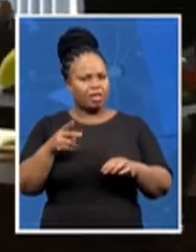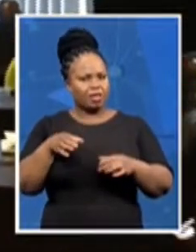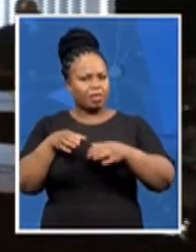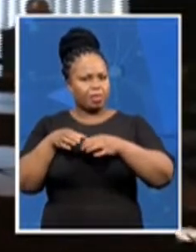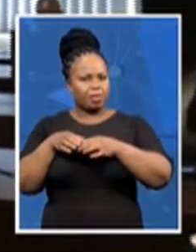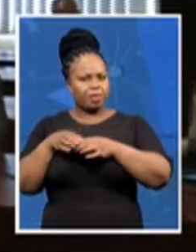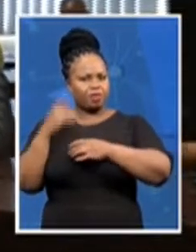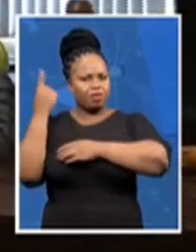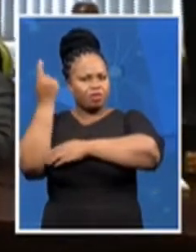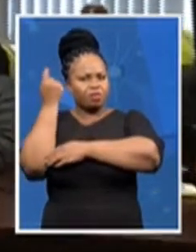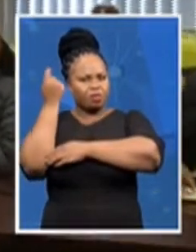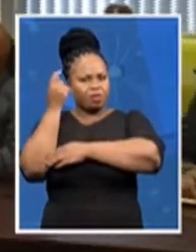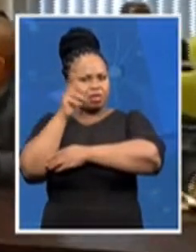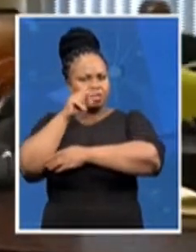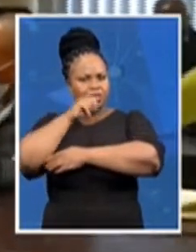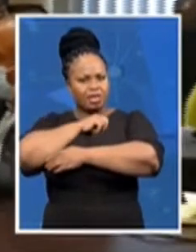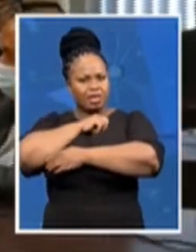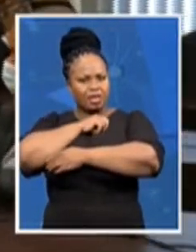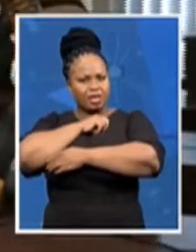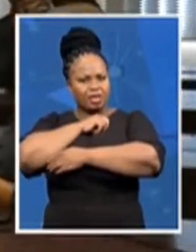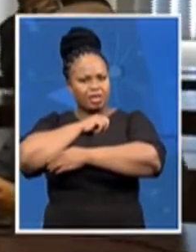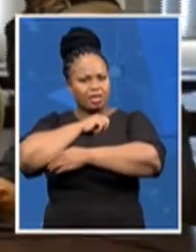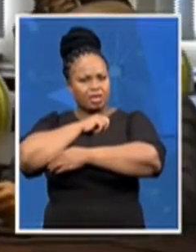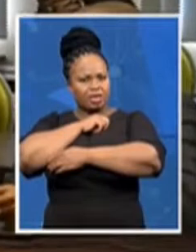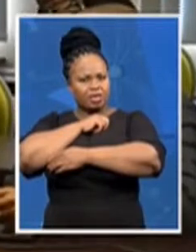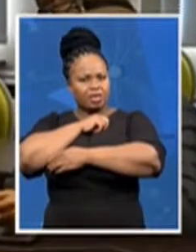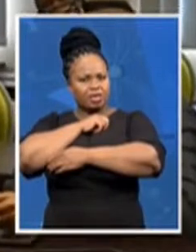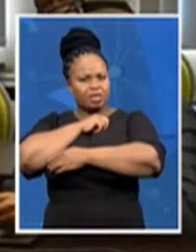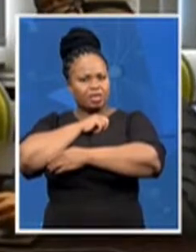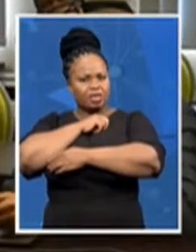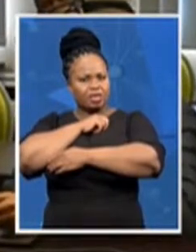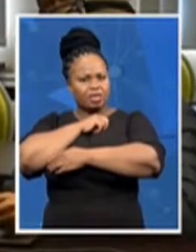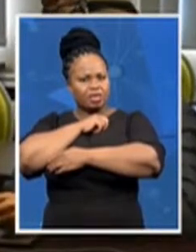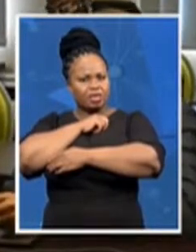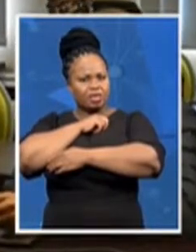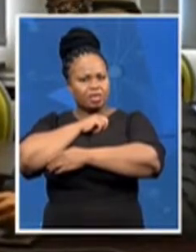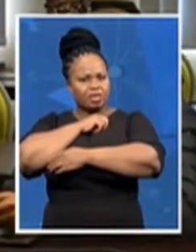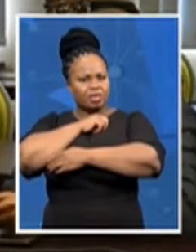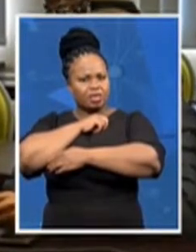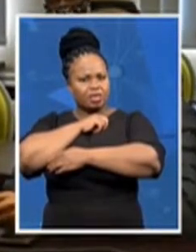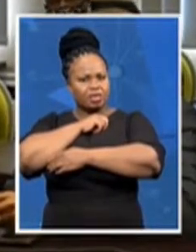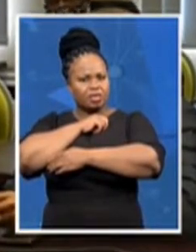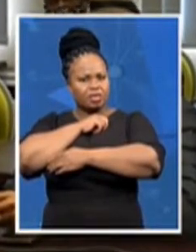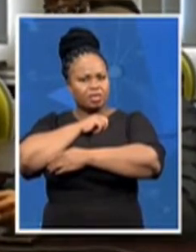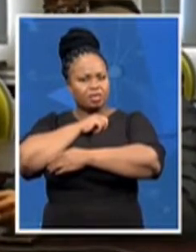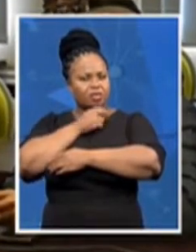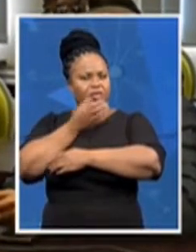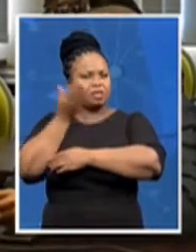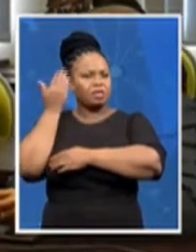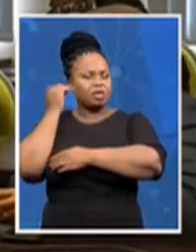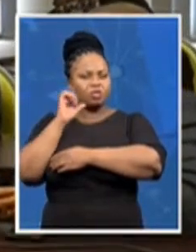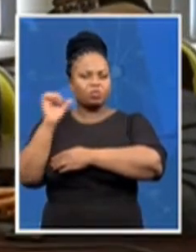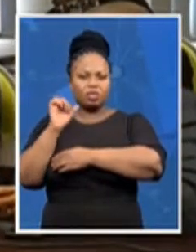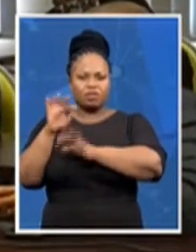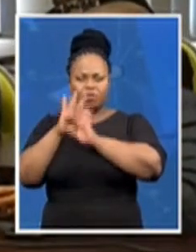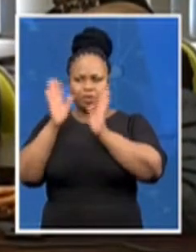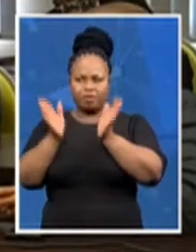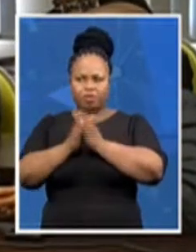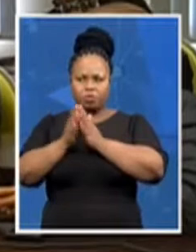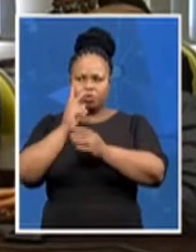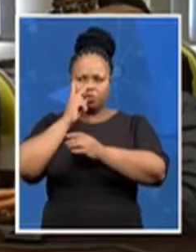completely obliterated by what we saw over a week ago. But I'm not hearing you clear